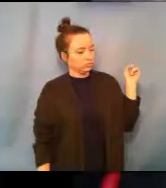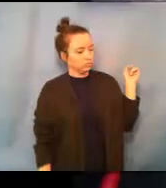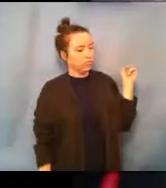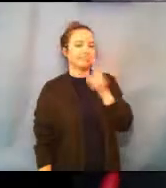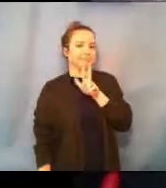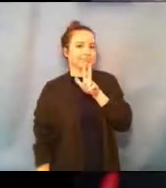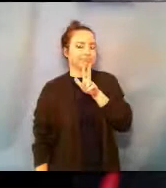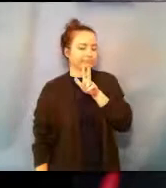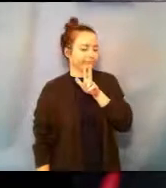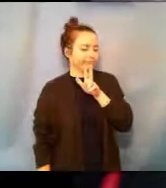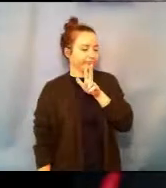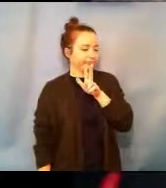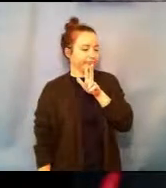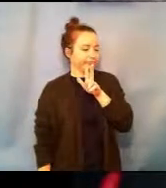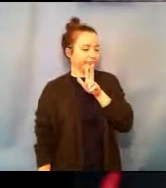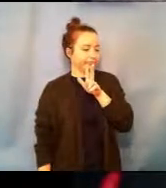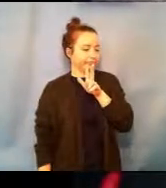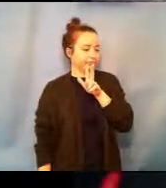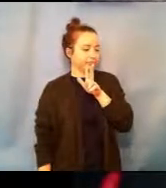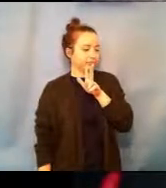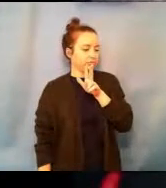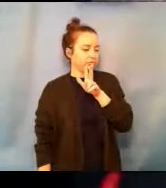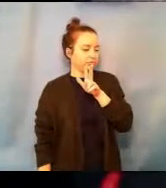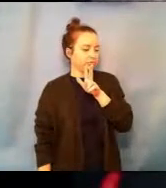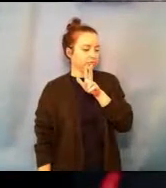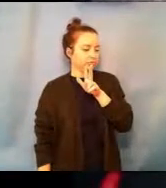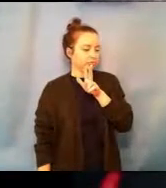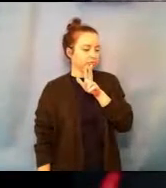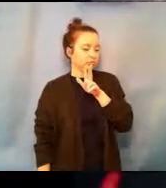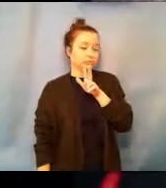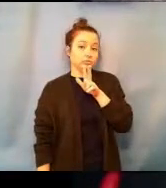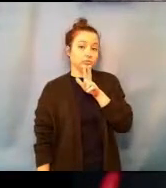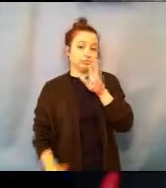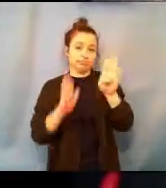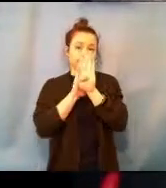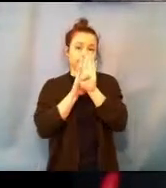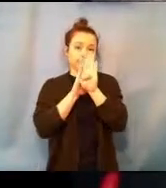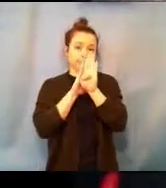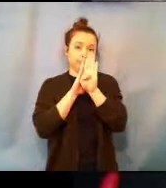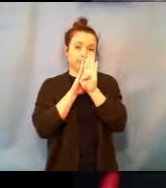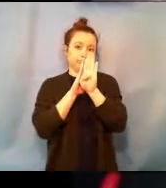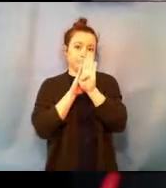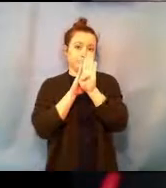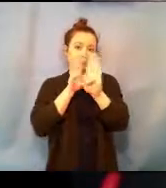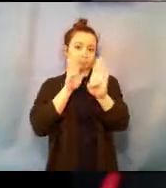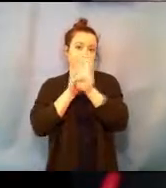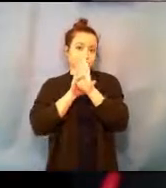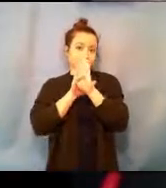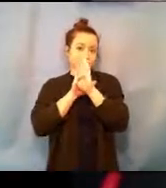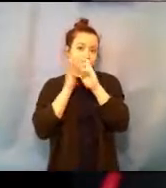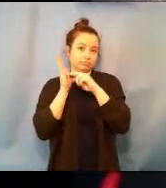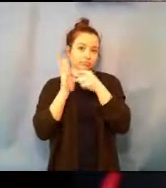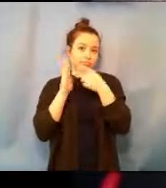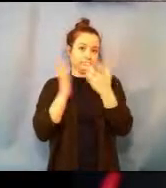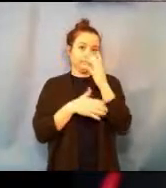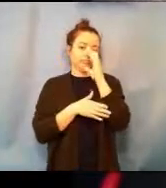To the 3. So it is 3. And my minutes are pointing to the 12. The long hand tells the minutes.